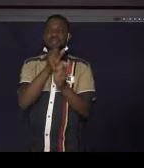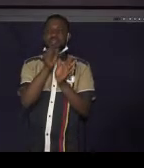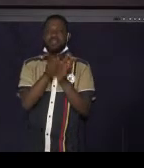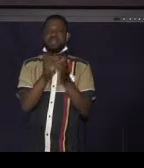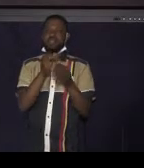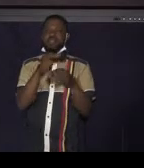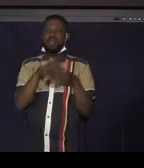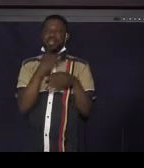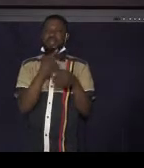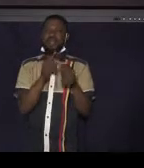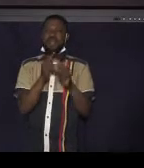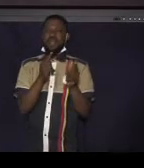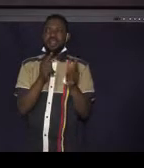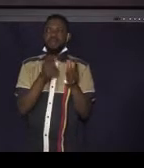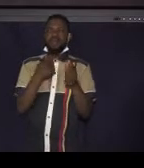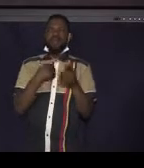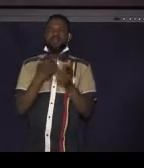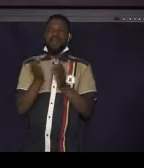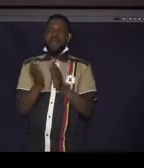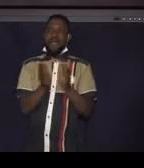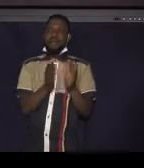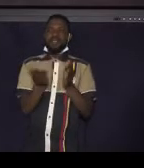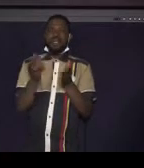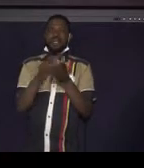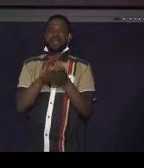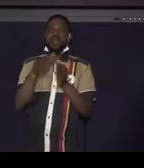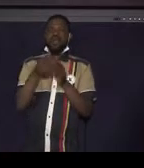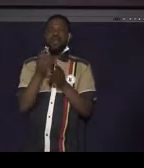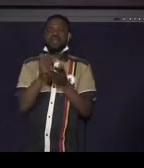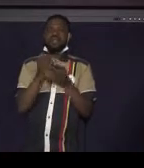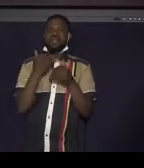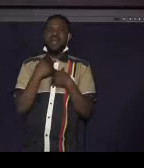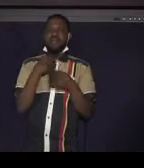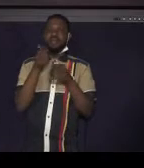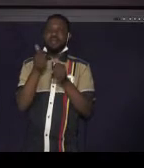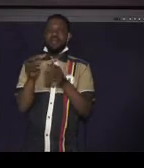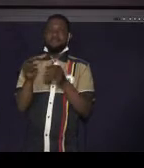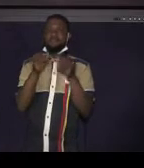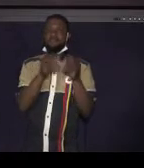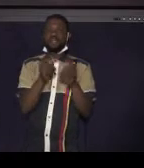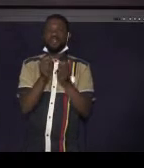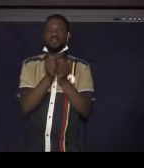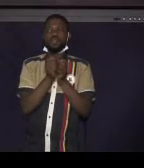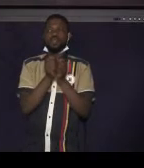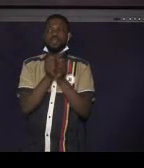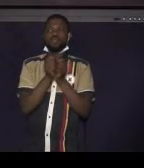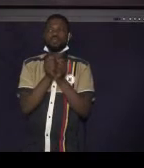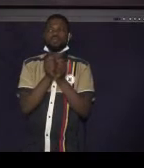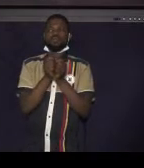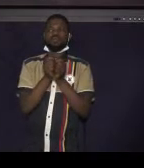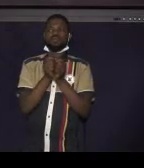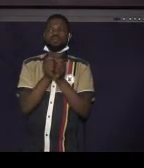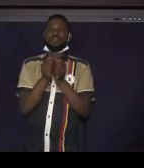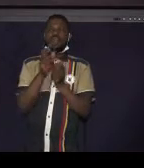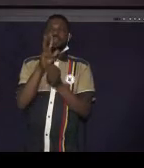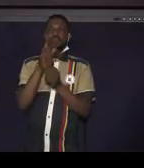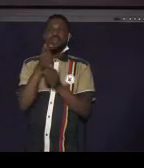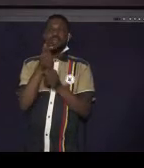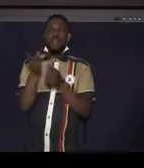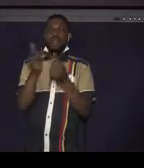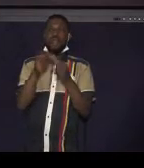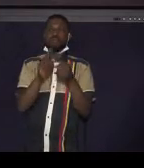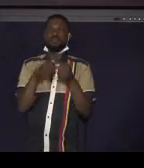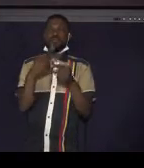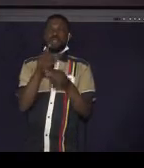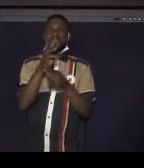on the left. Then we'll rearrange. So all the ones that have a, I've put a blue circle around them. Rearranging, 3a comes